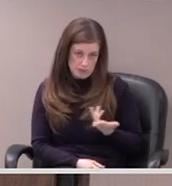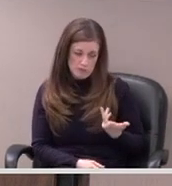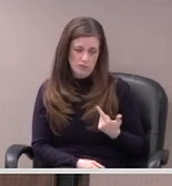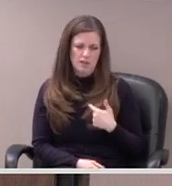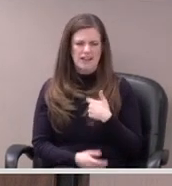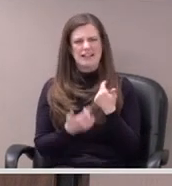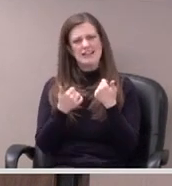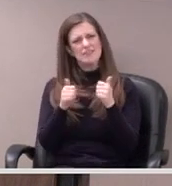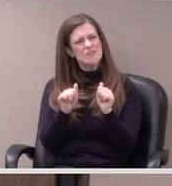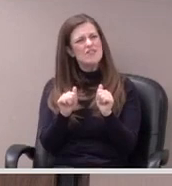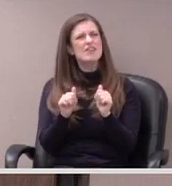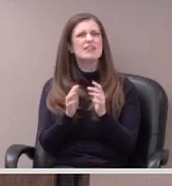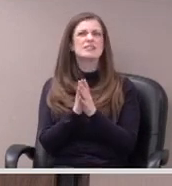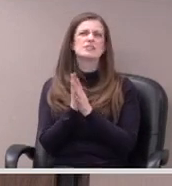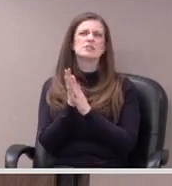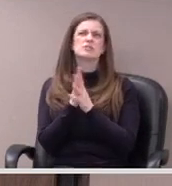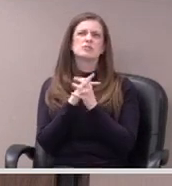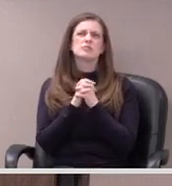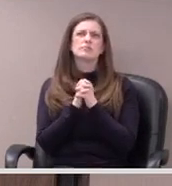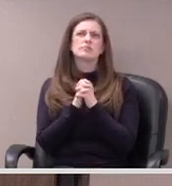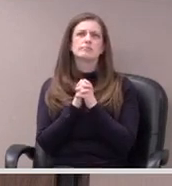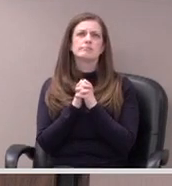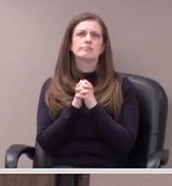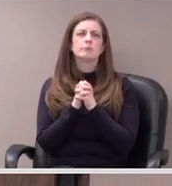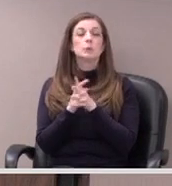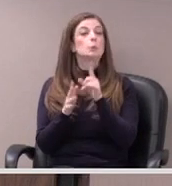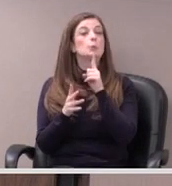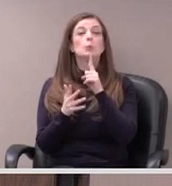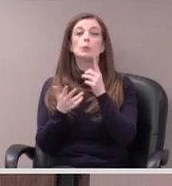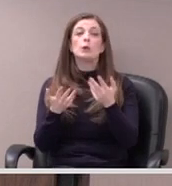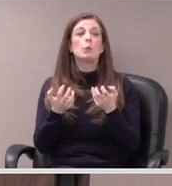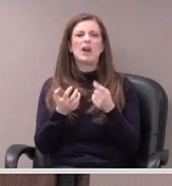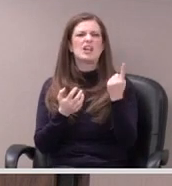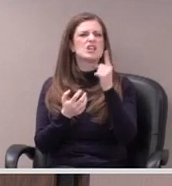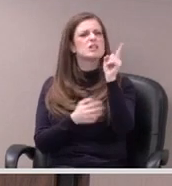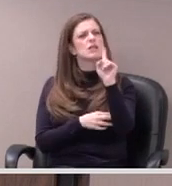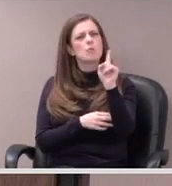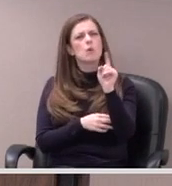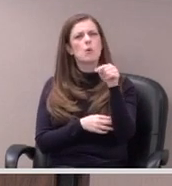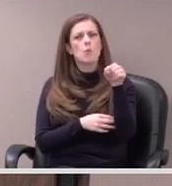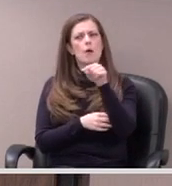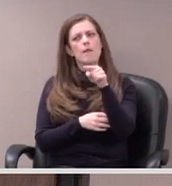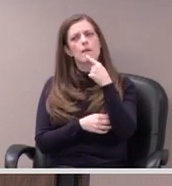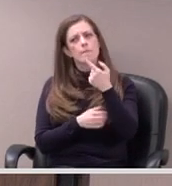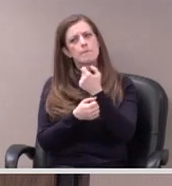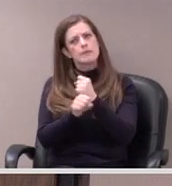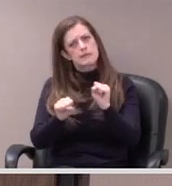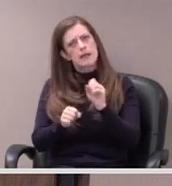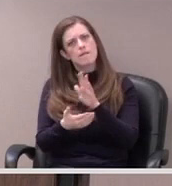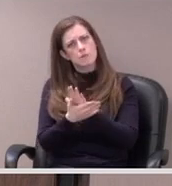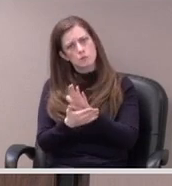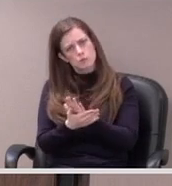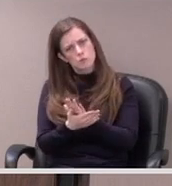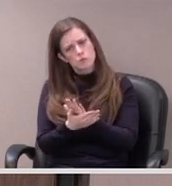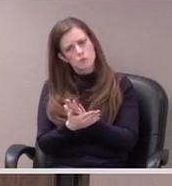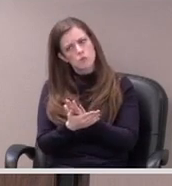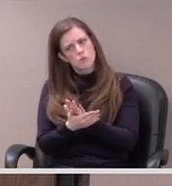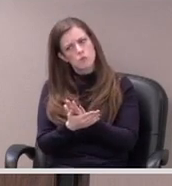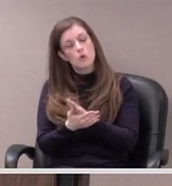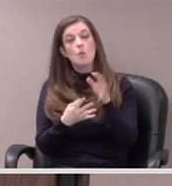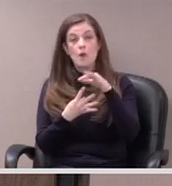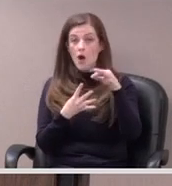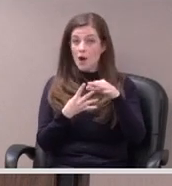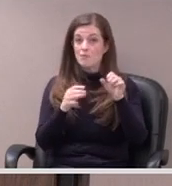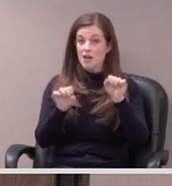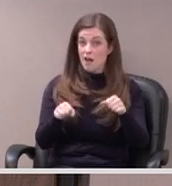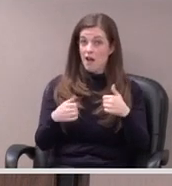I'm trying to, what I really want is just somewhere where they'll be safe at school, but they have the